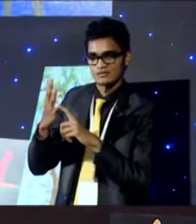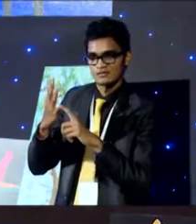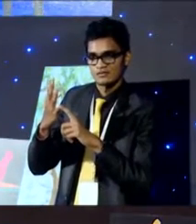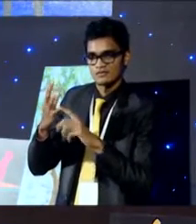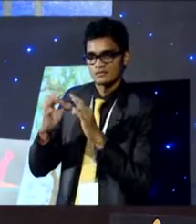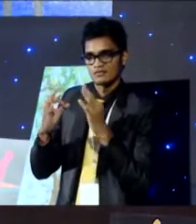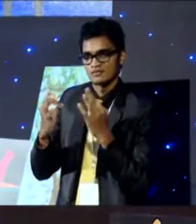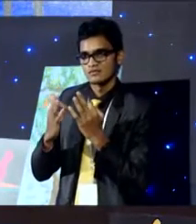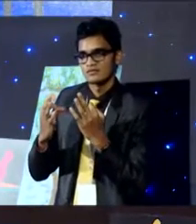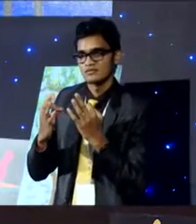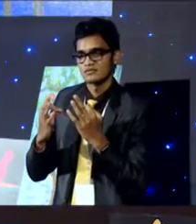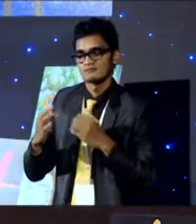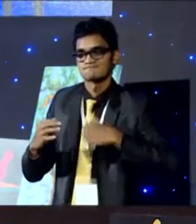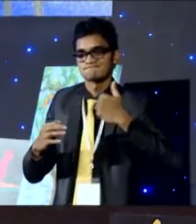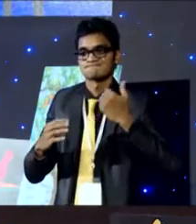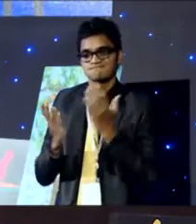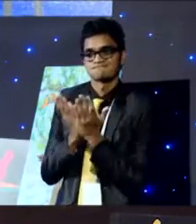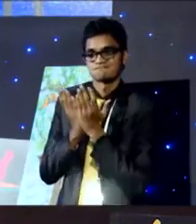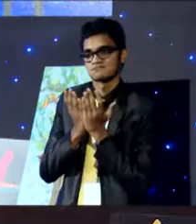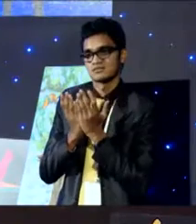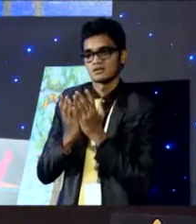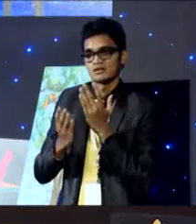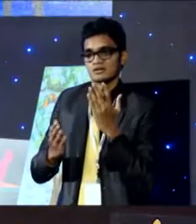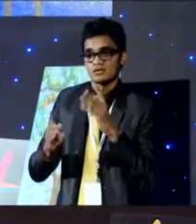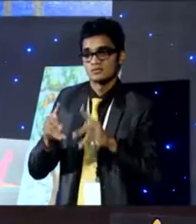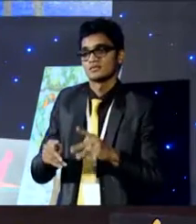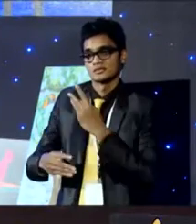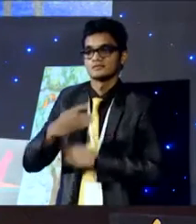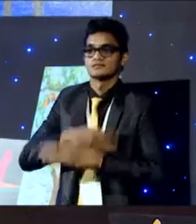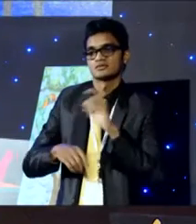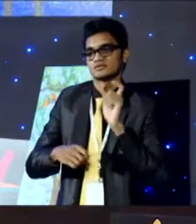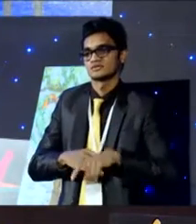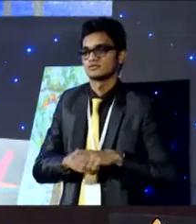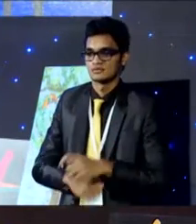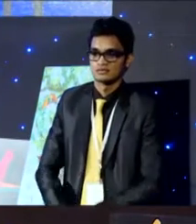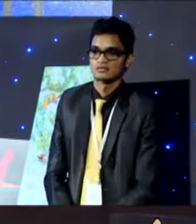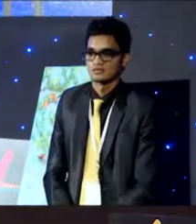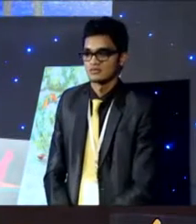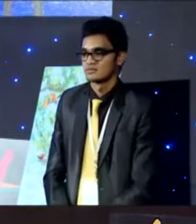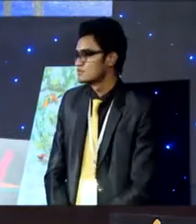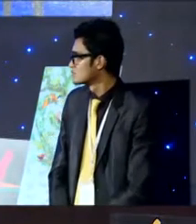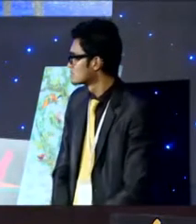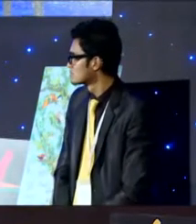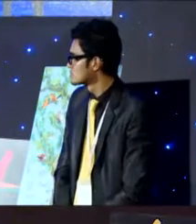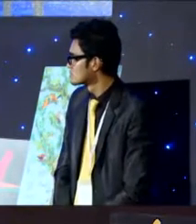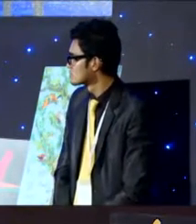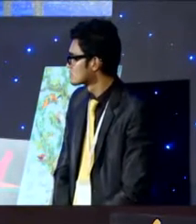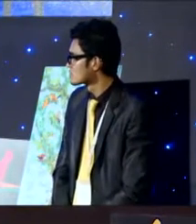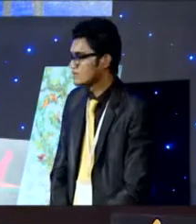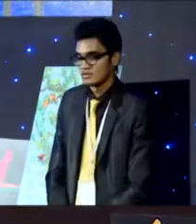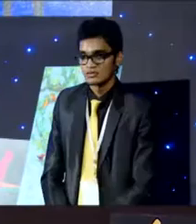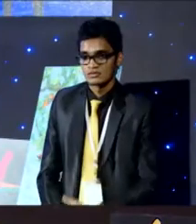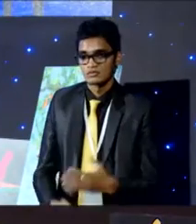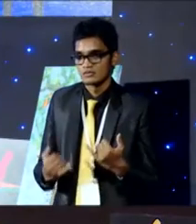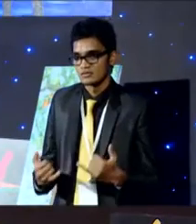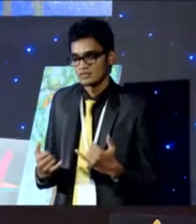country, is higher education for persons with disability. I should also tell you that we were lucky that in the